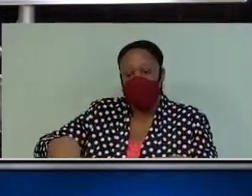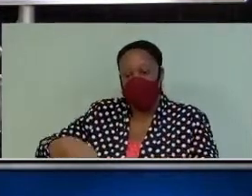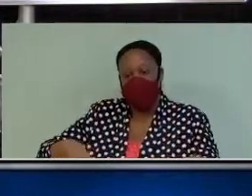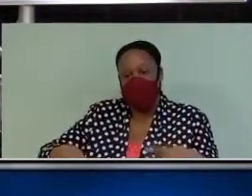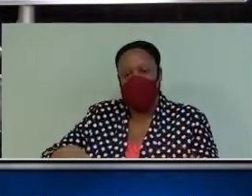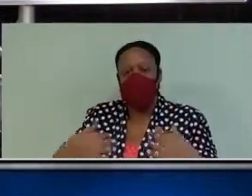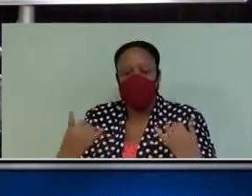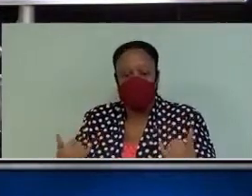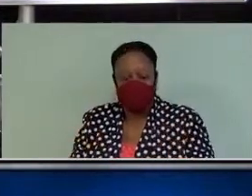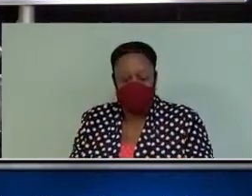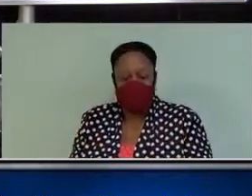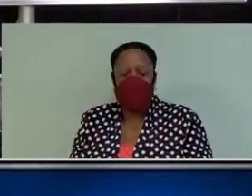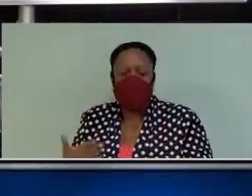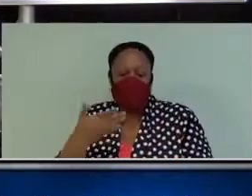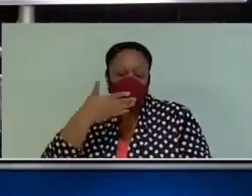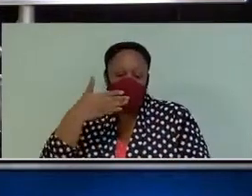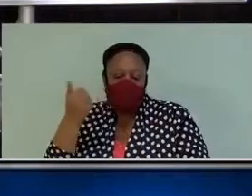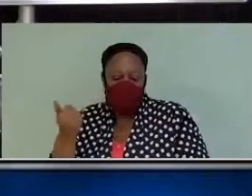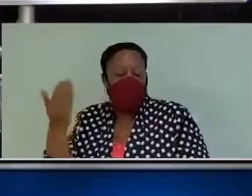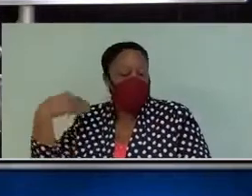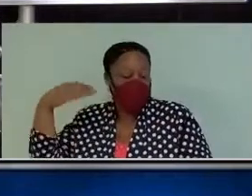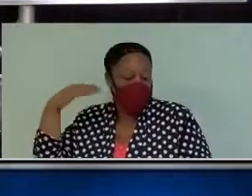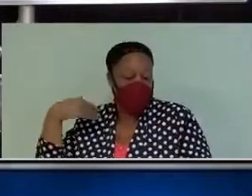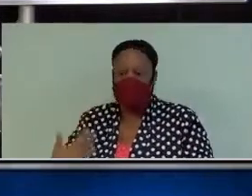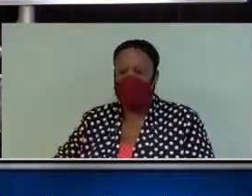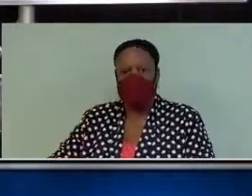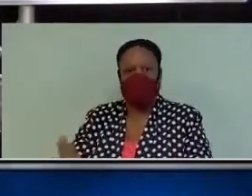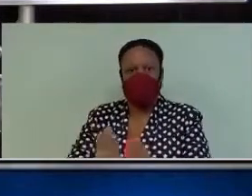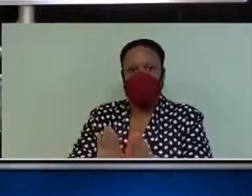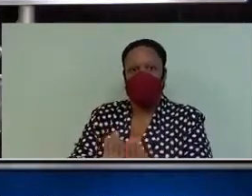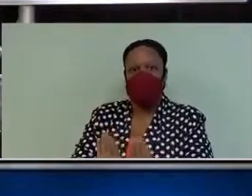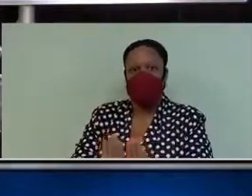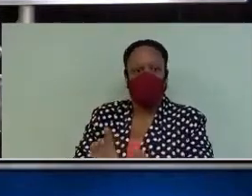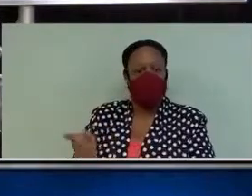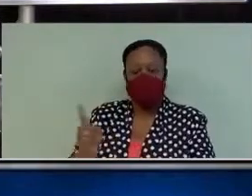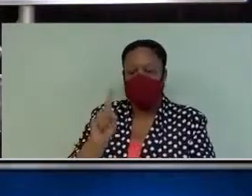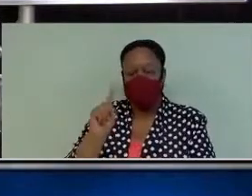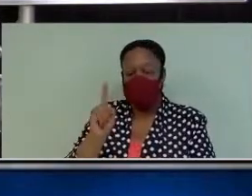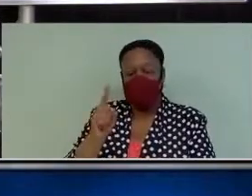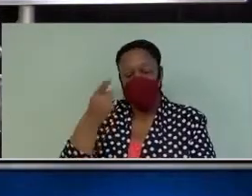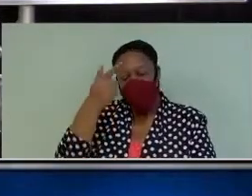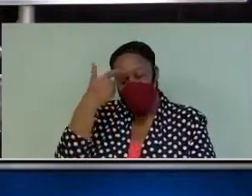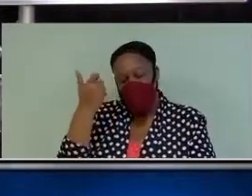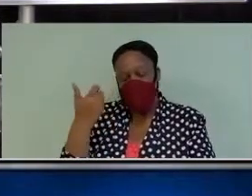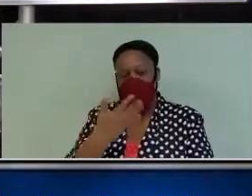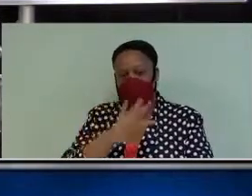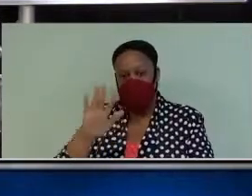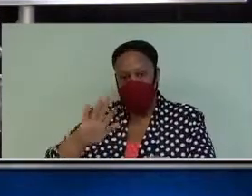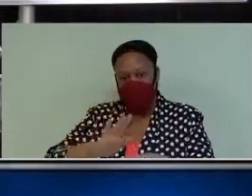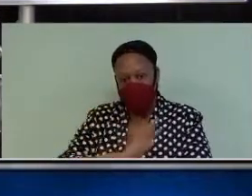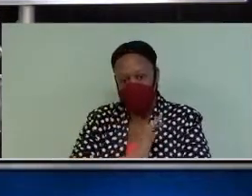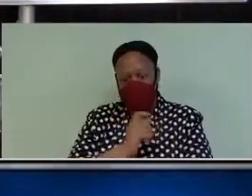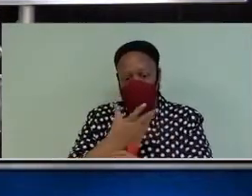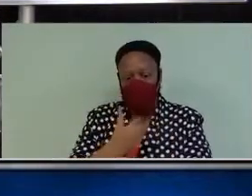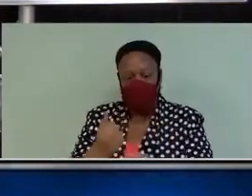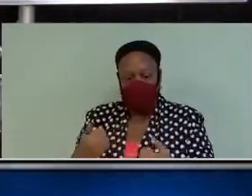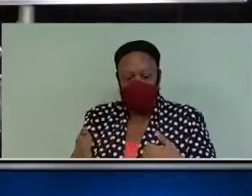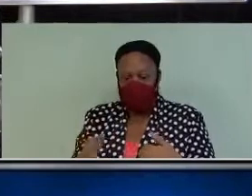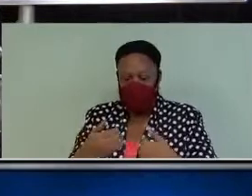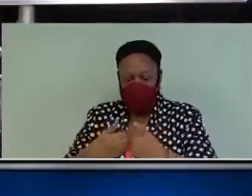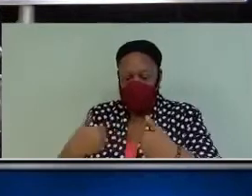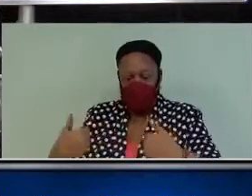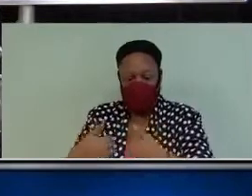systems. We thank the bar owners for their cooperation in this regard. However, we want to remind you